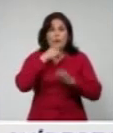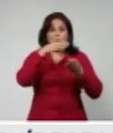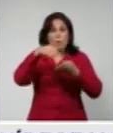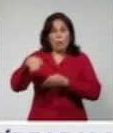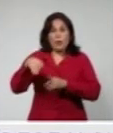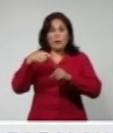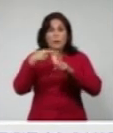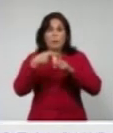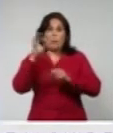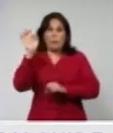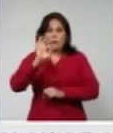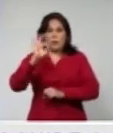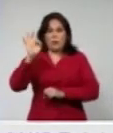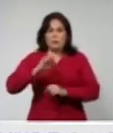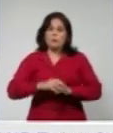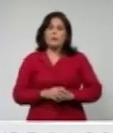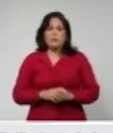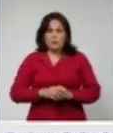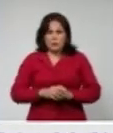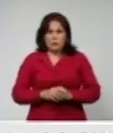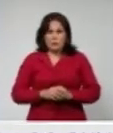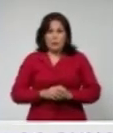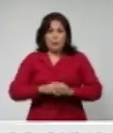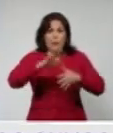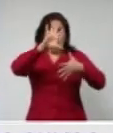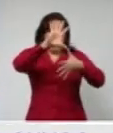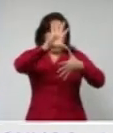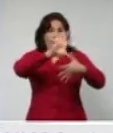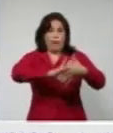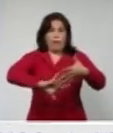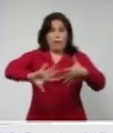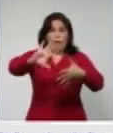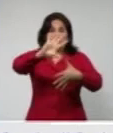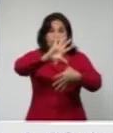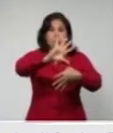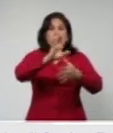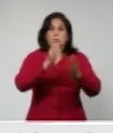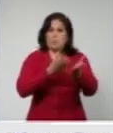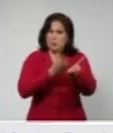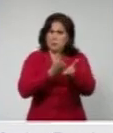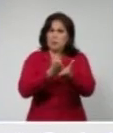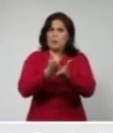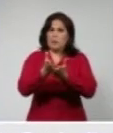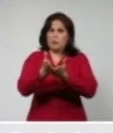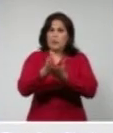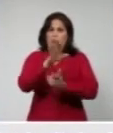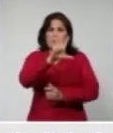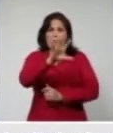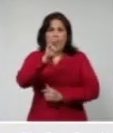813,944 COVID-19 fatalities and a mortality rate of